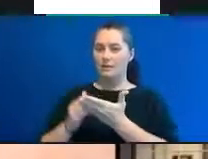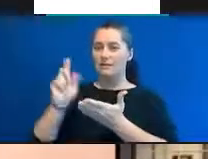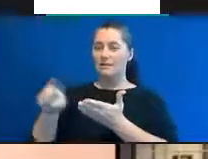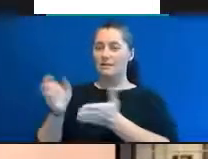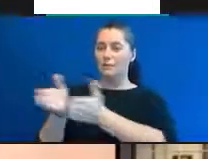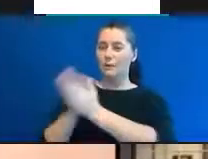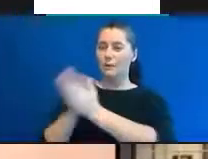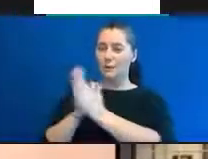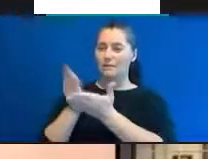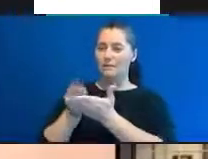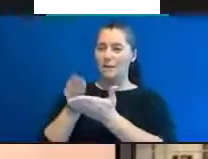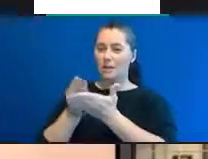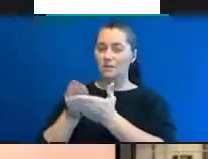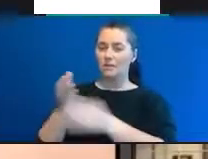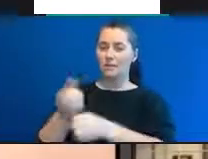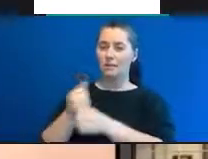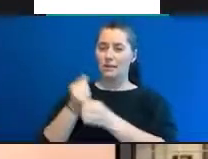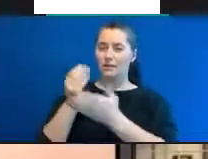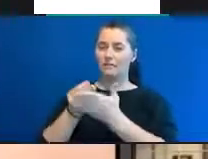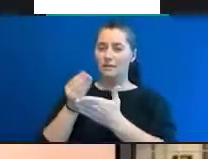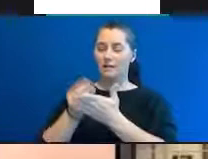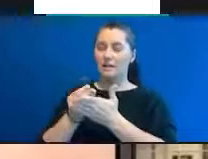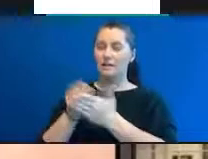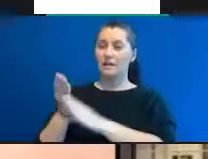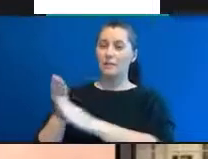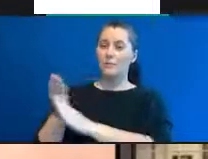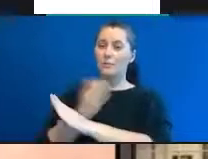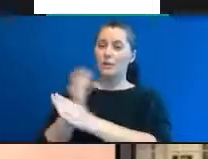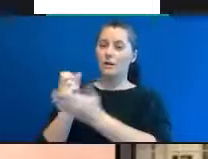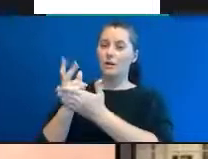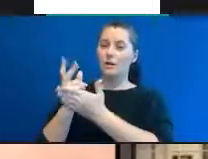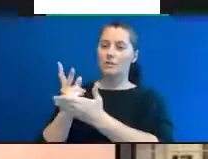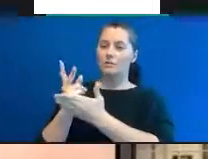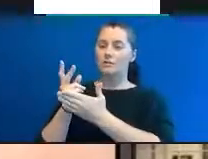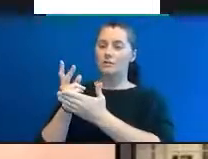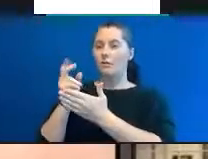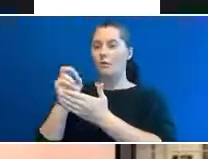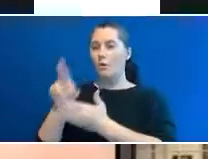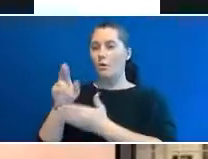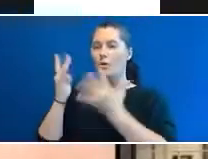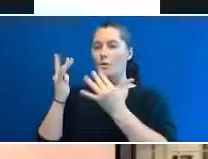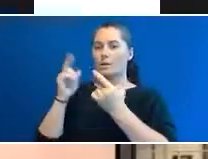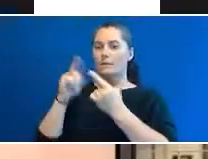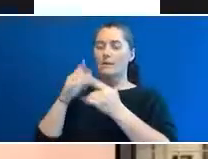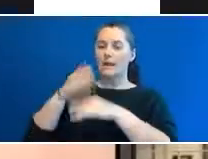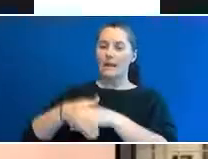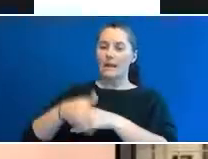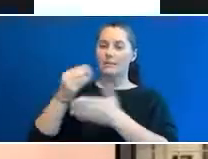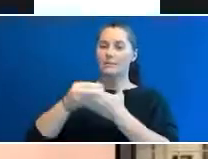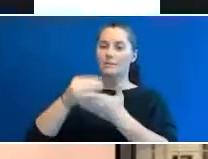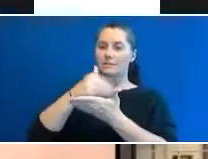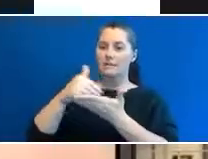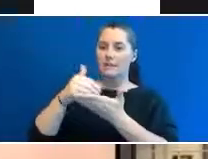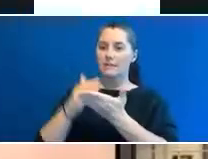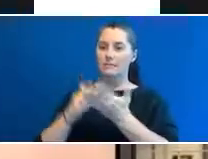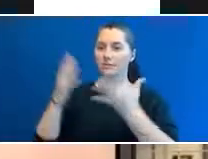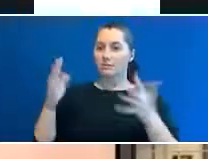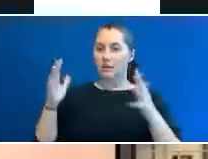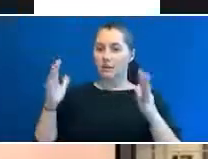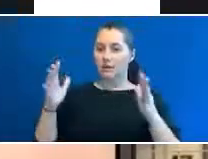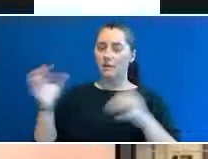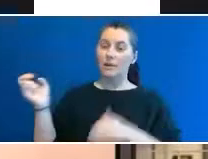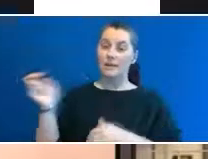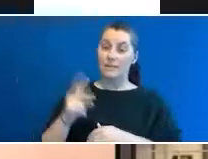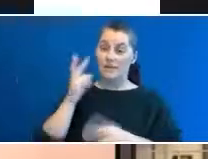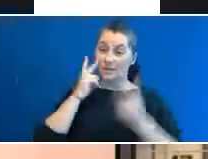it's pre-authorized versus waiting until after the damage is done. So as we come back over here, we can actually